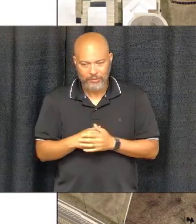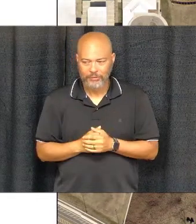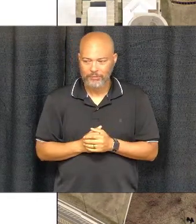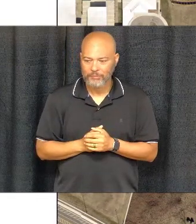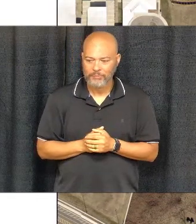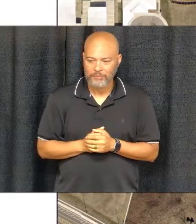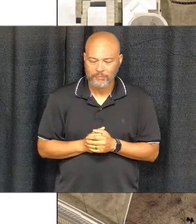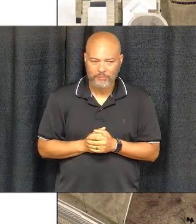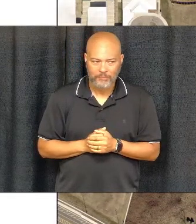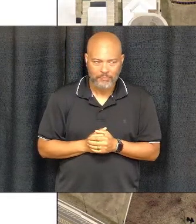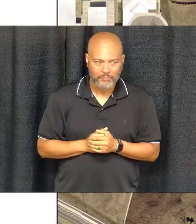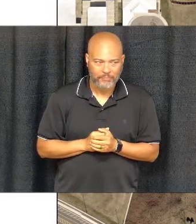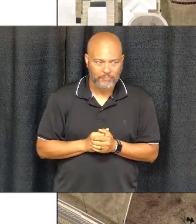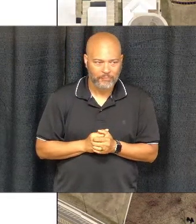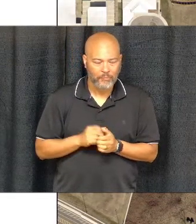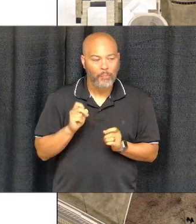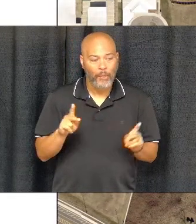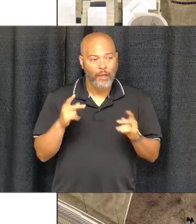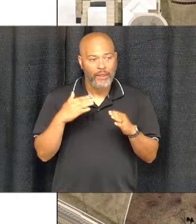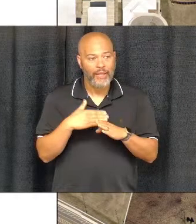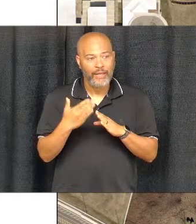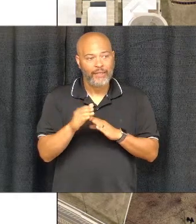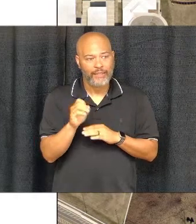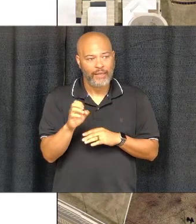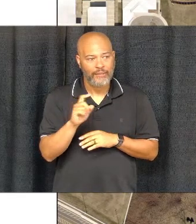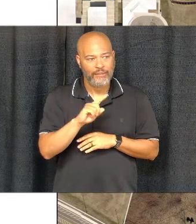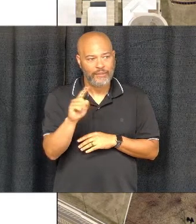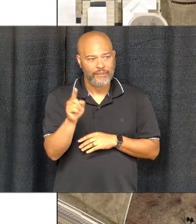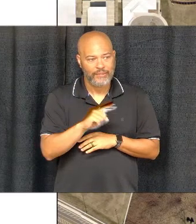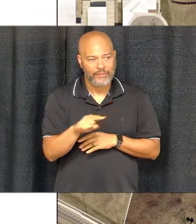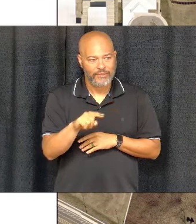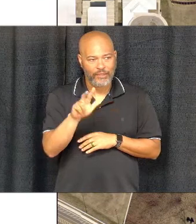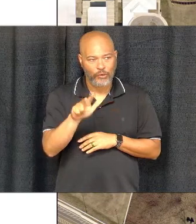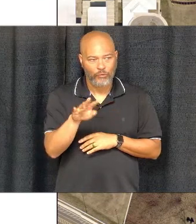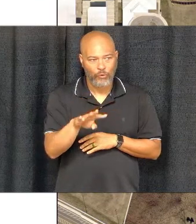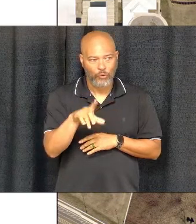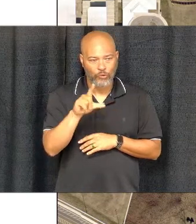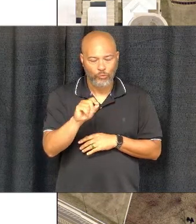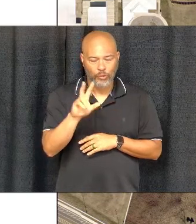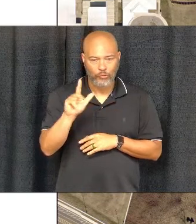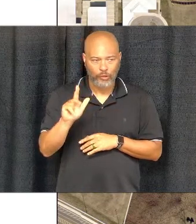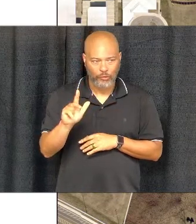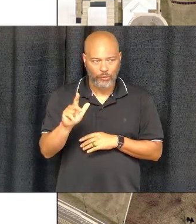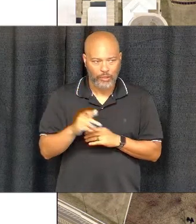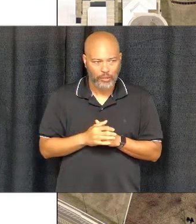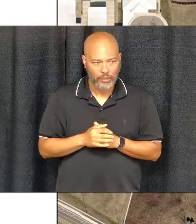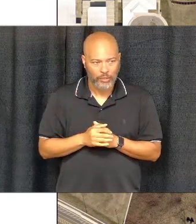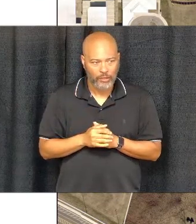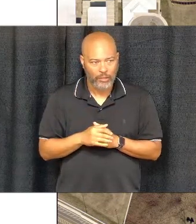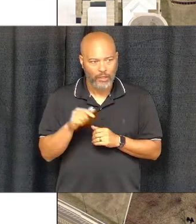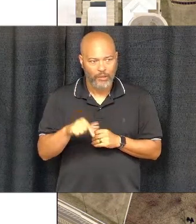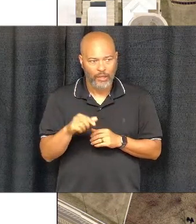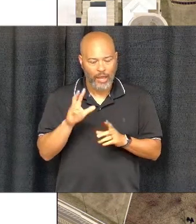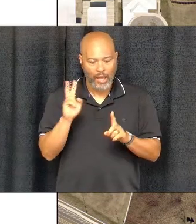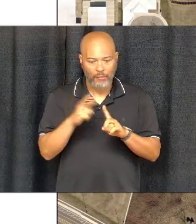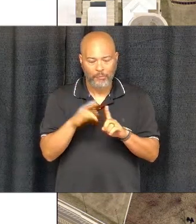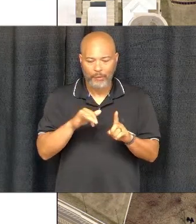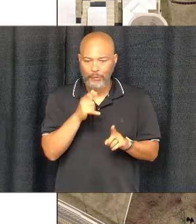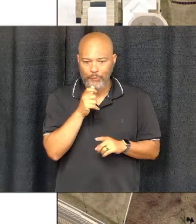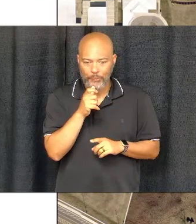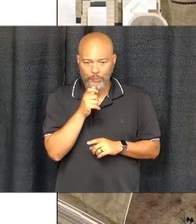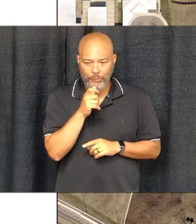There we are. All right, the next case up is Planning Commission Case Z34, 2023. This is the